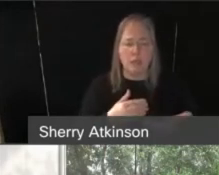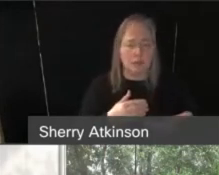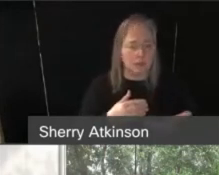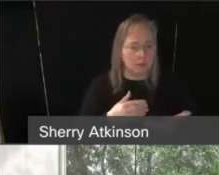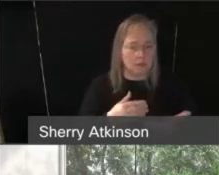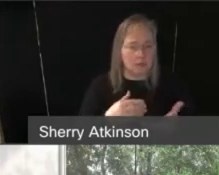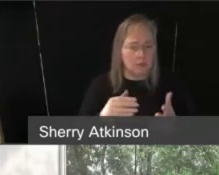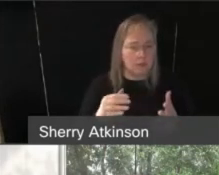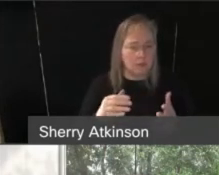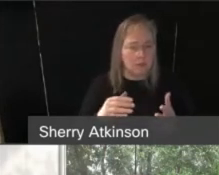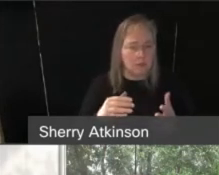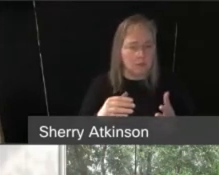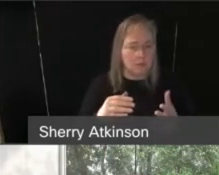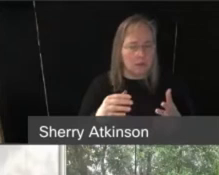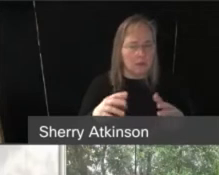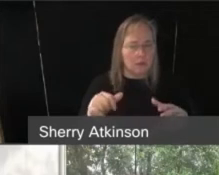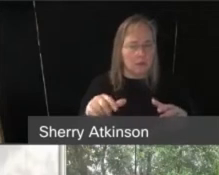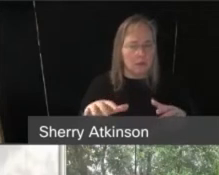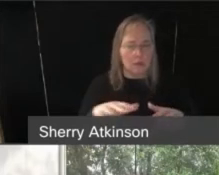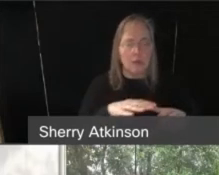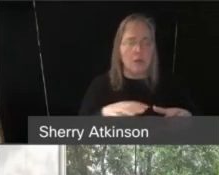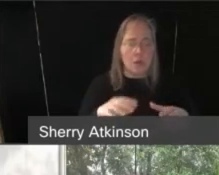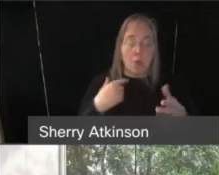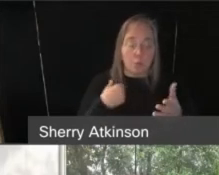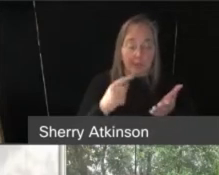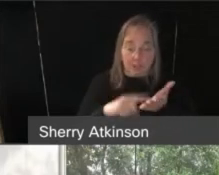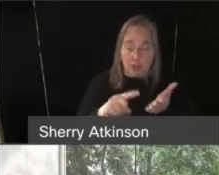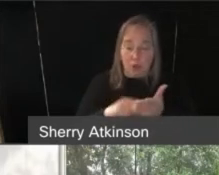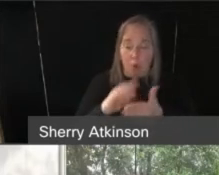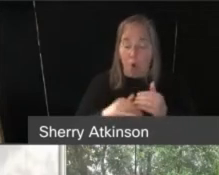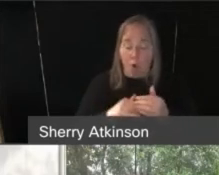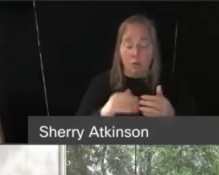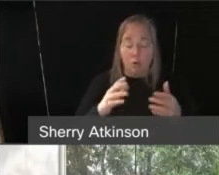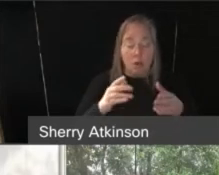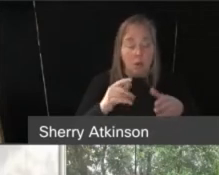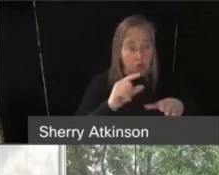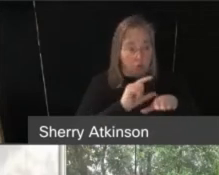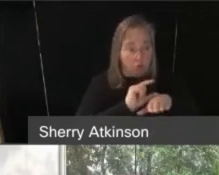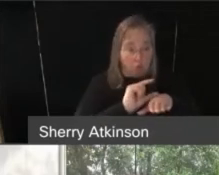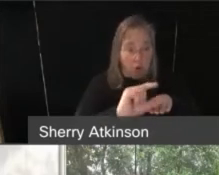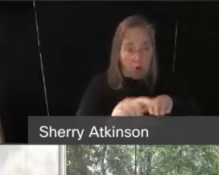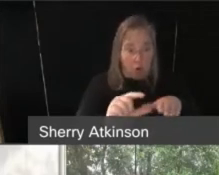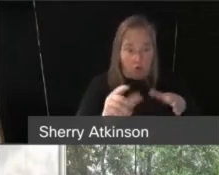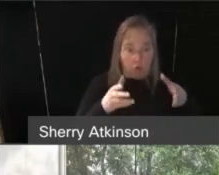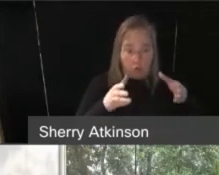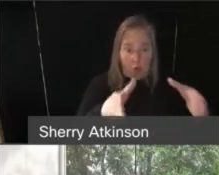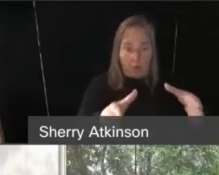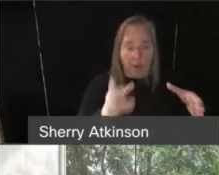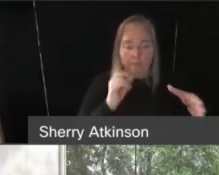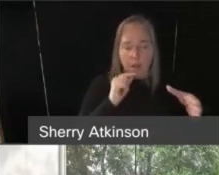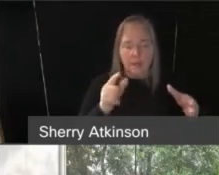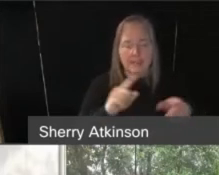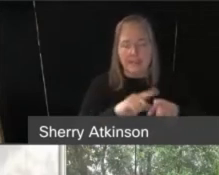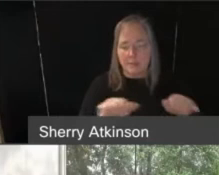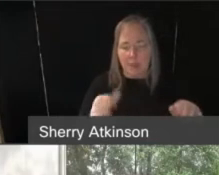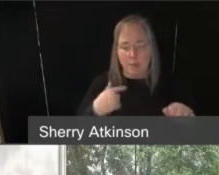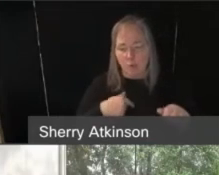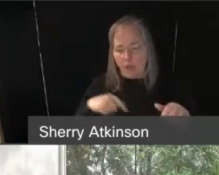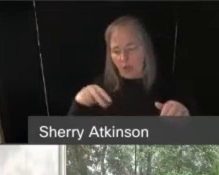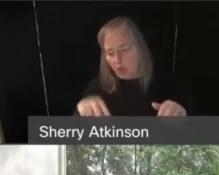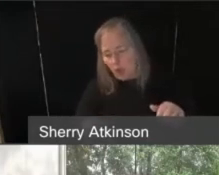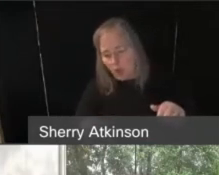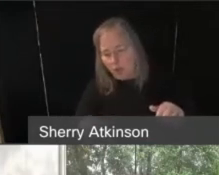features to resurface a particular roadway. We check all the storm drains underneath the roadway so that we're not just putting a new asphalt surface on